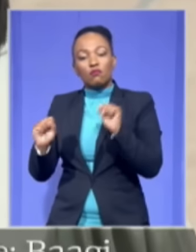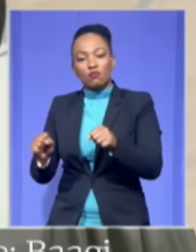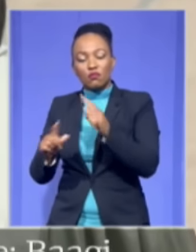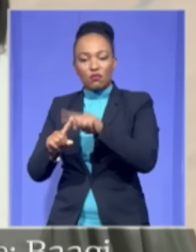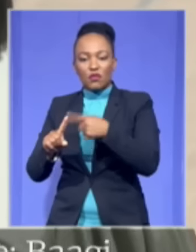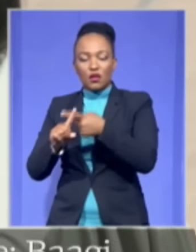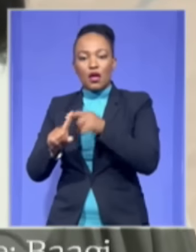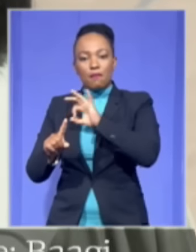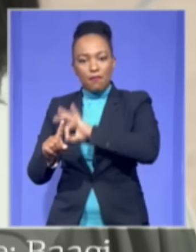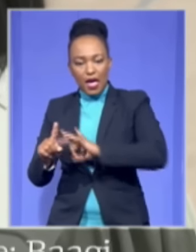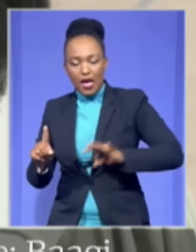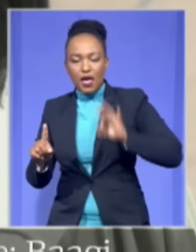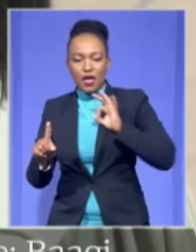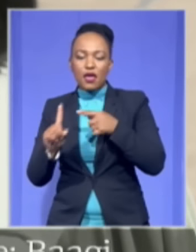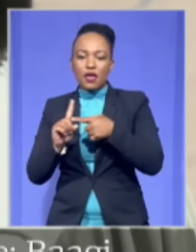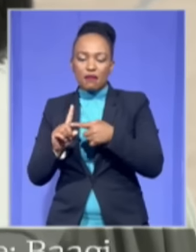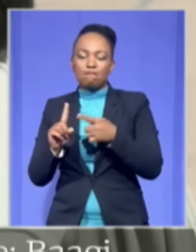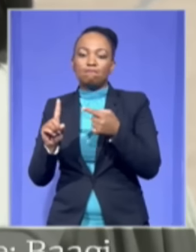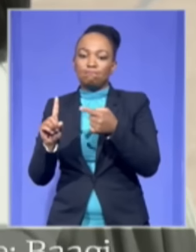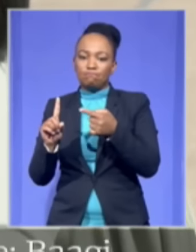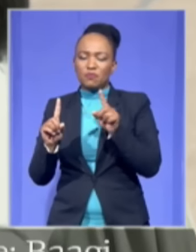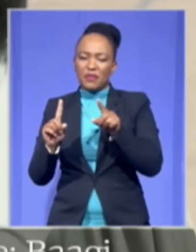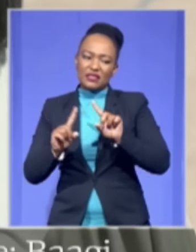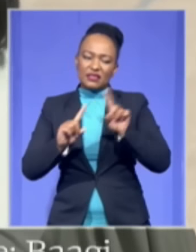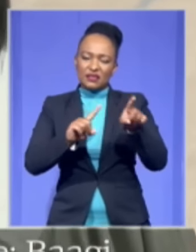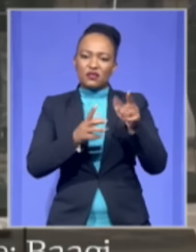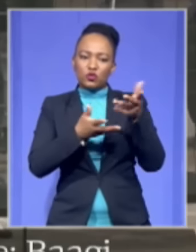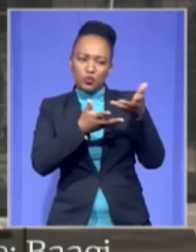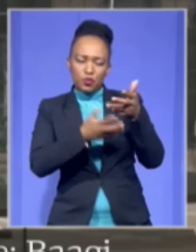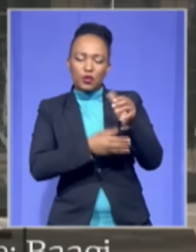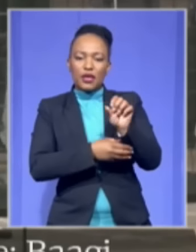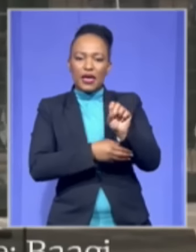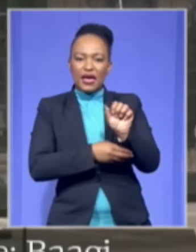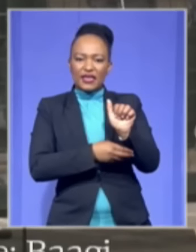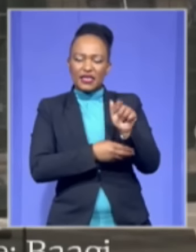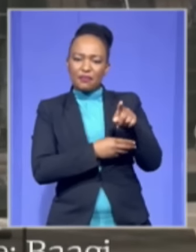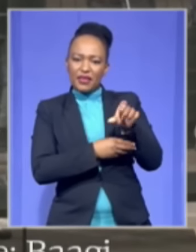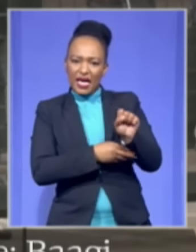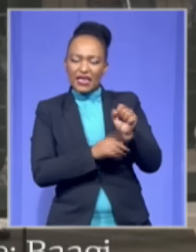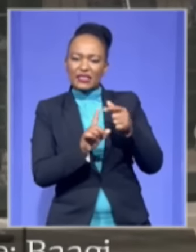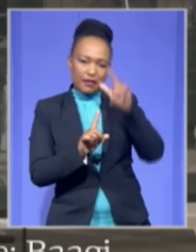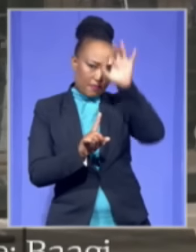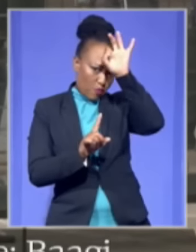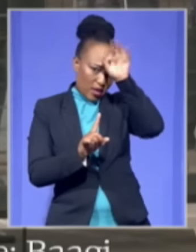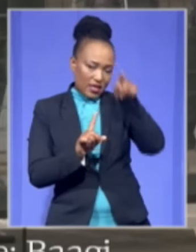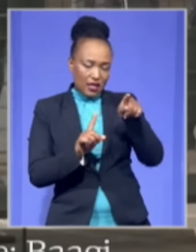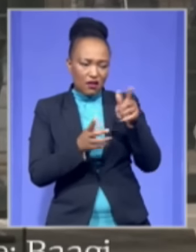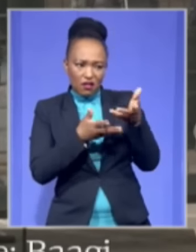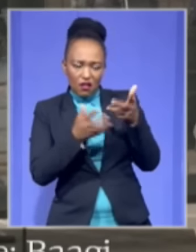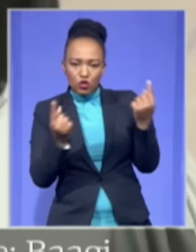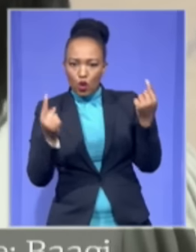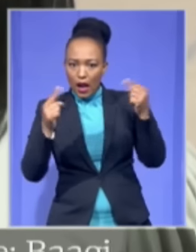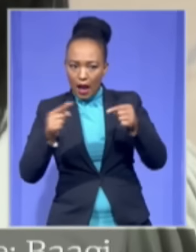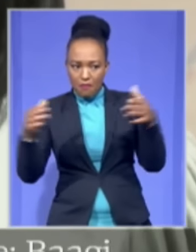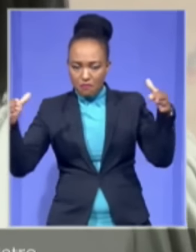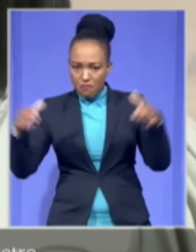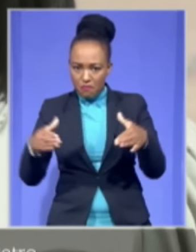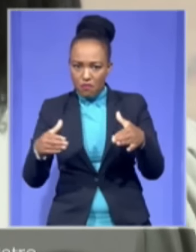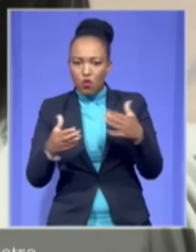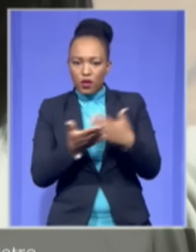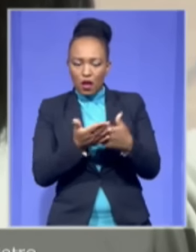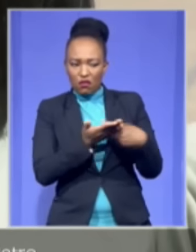went somewhere and engaged the SAPS. Immediately come, we're going to sit down and